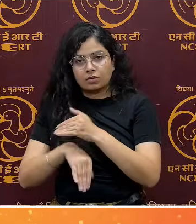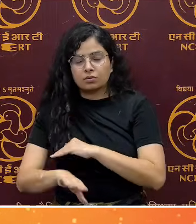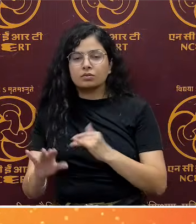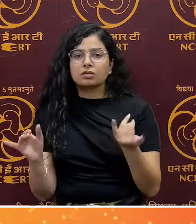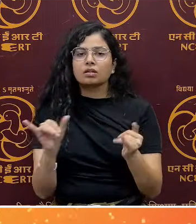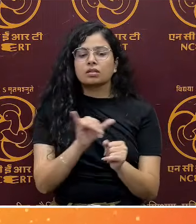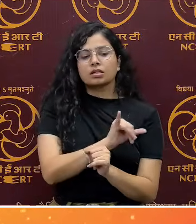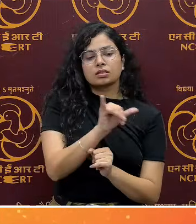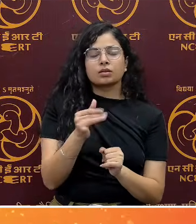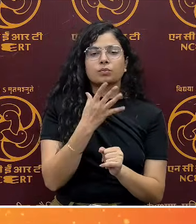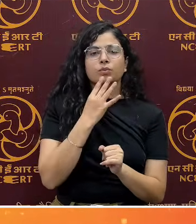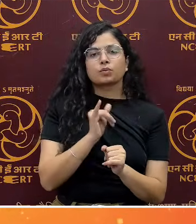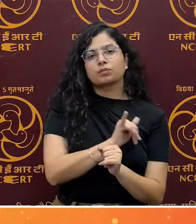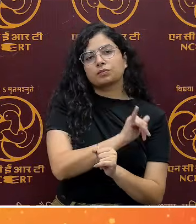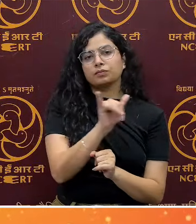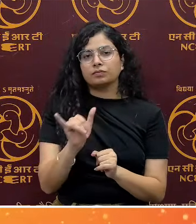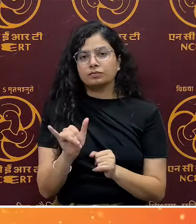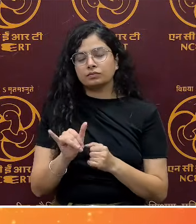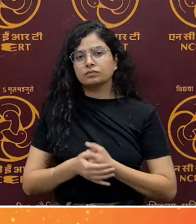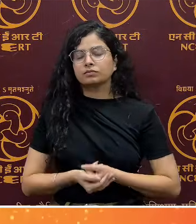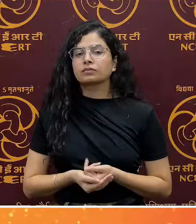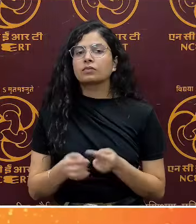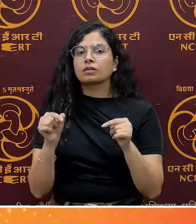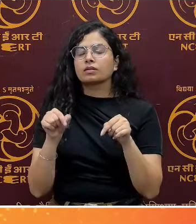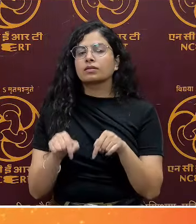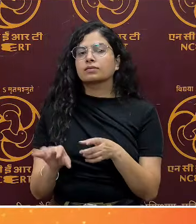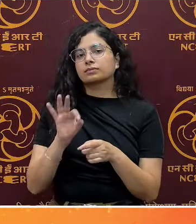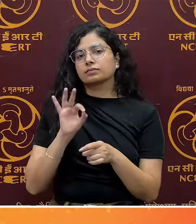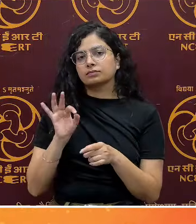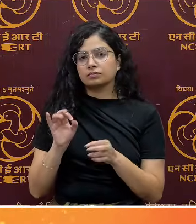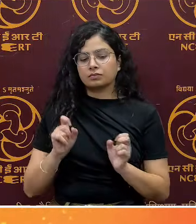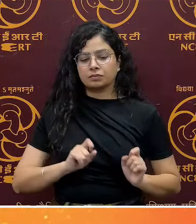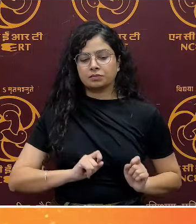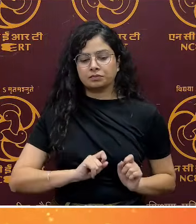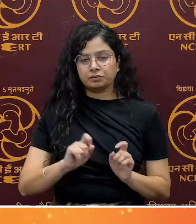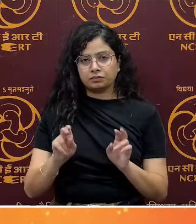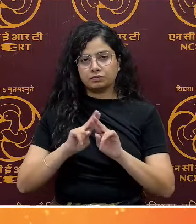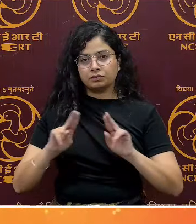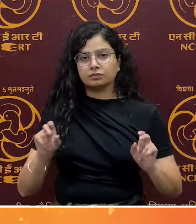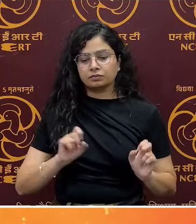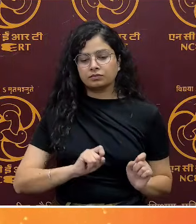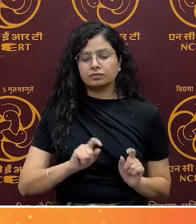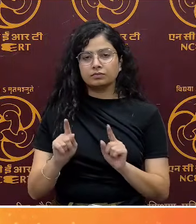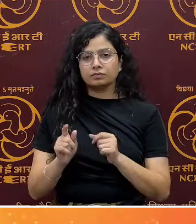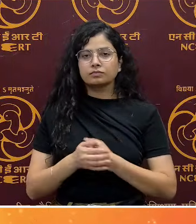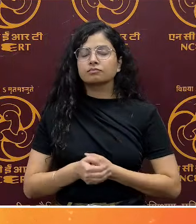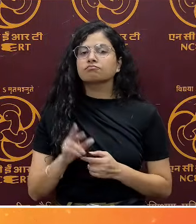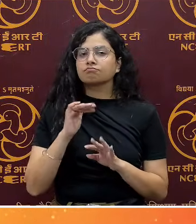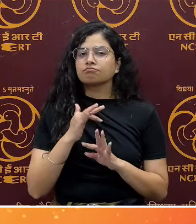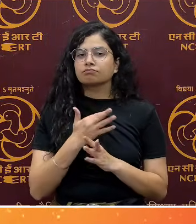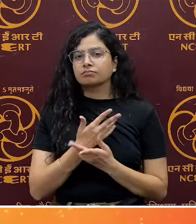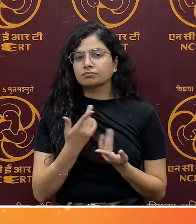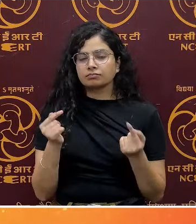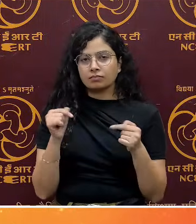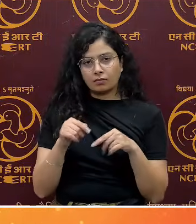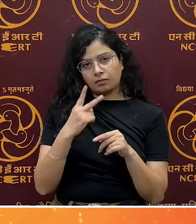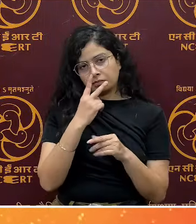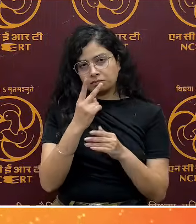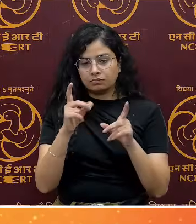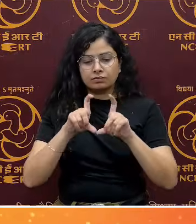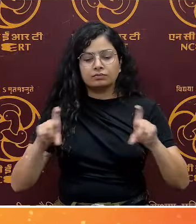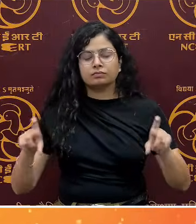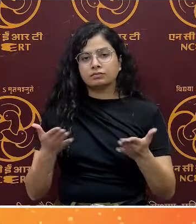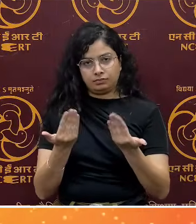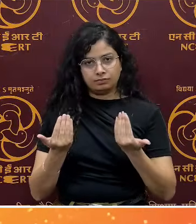simulation, and we will take it into the full screen so that it will be visible